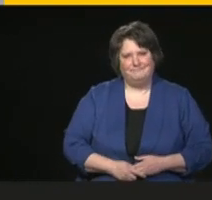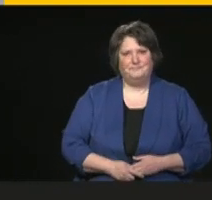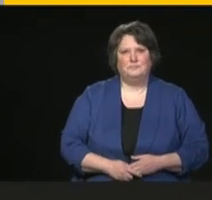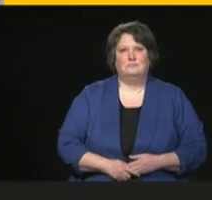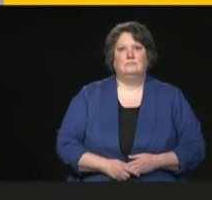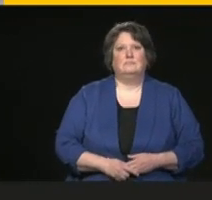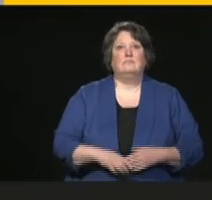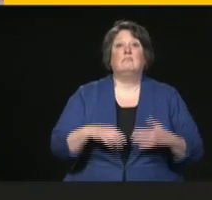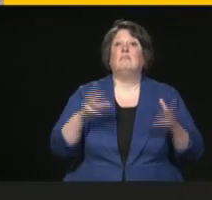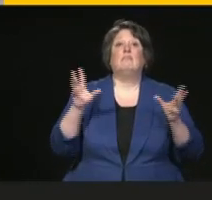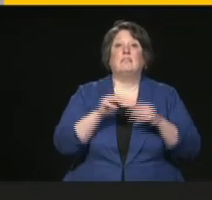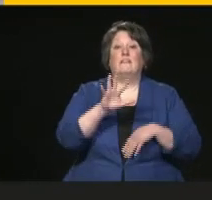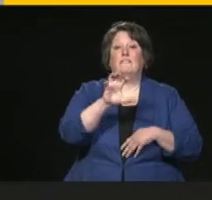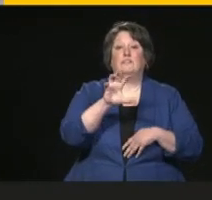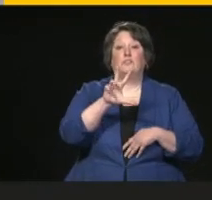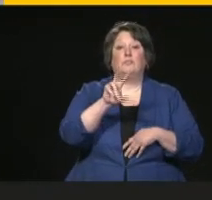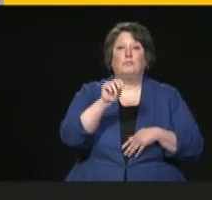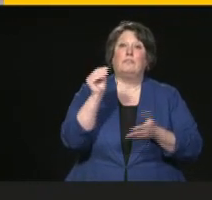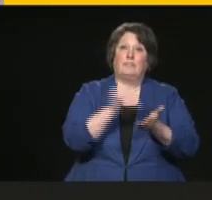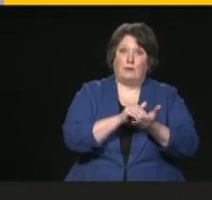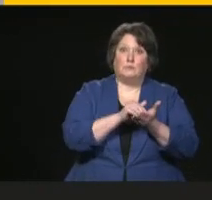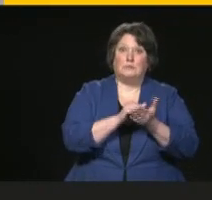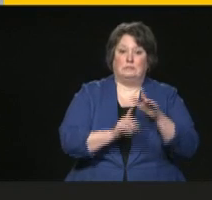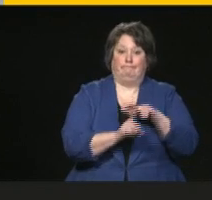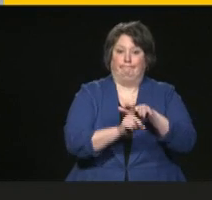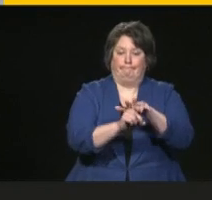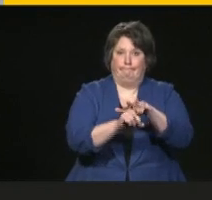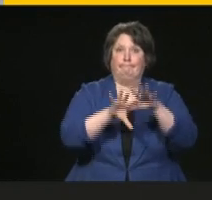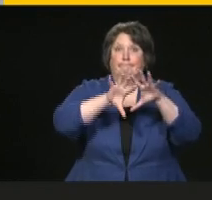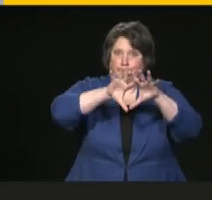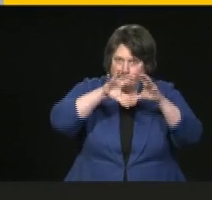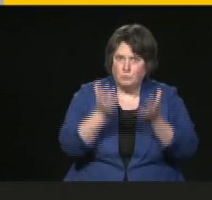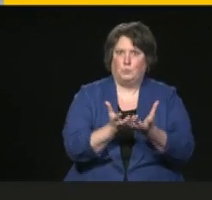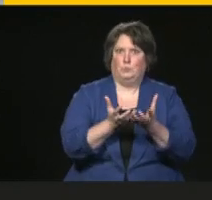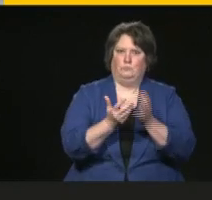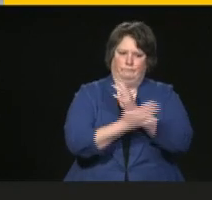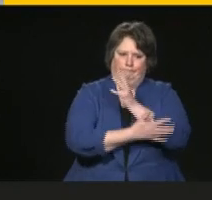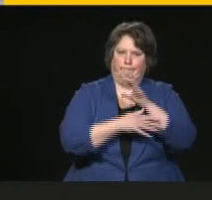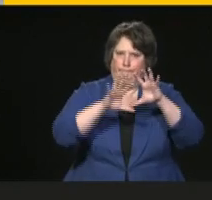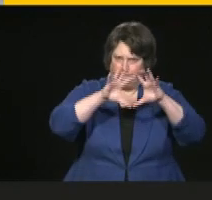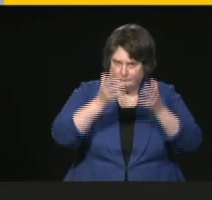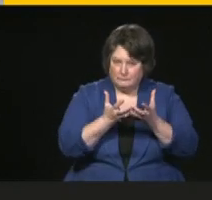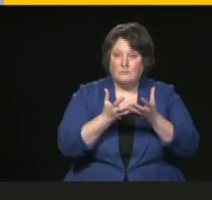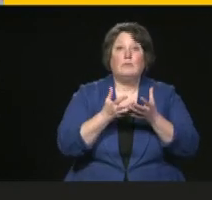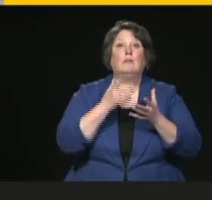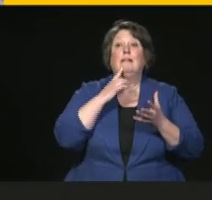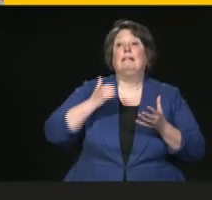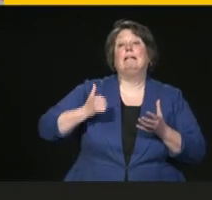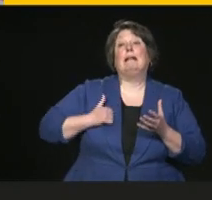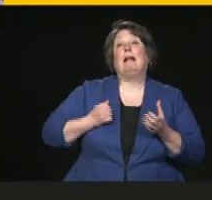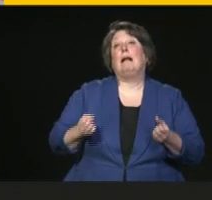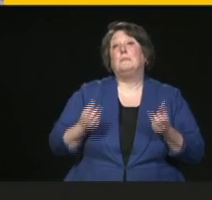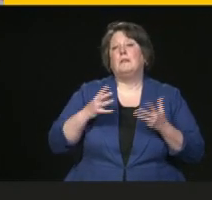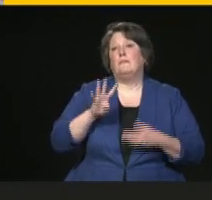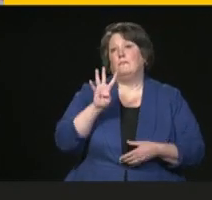of COVID-19 affecting all countries. In Canada, there are 4,043 cases, including 39